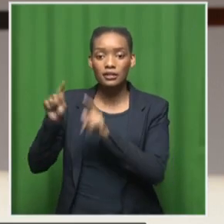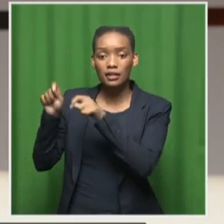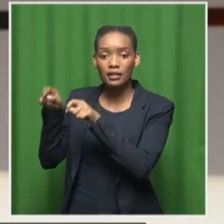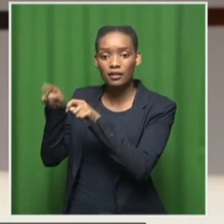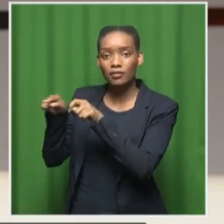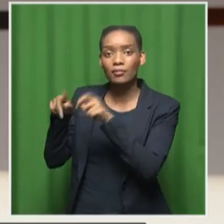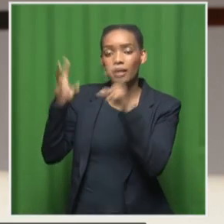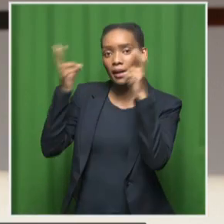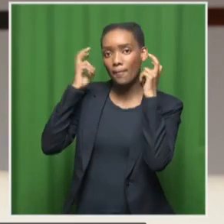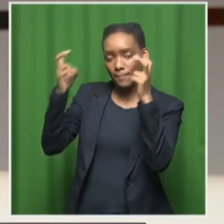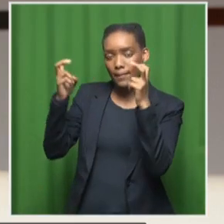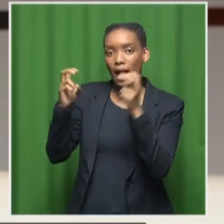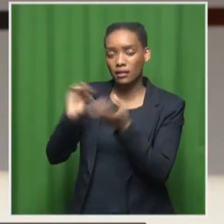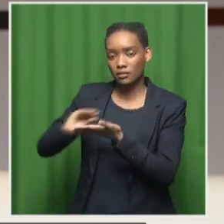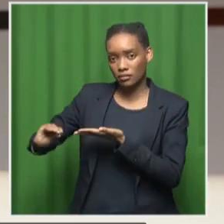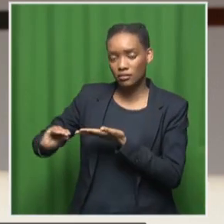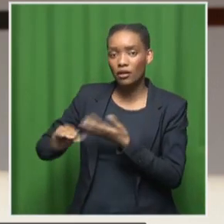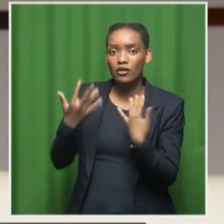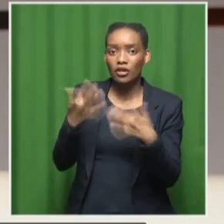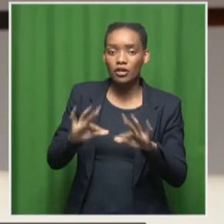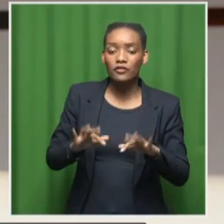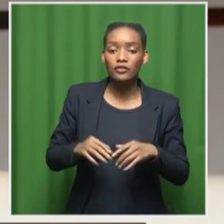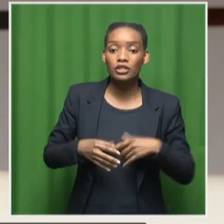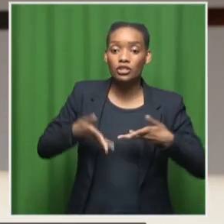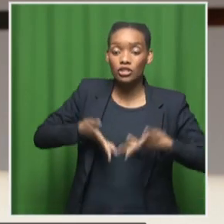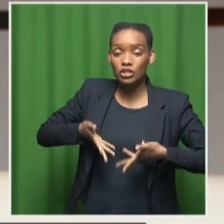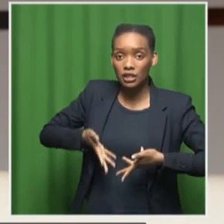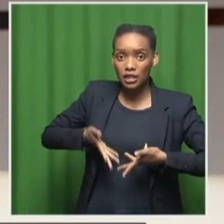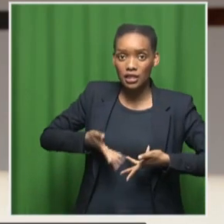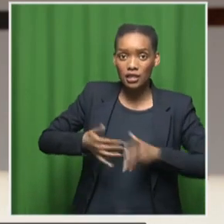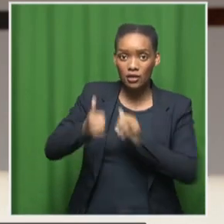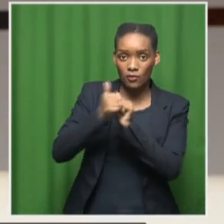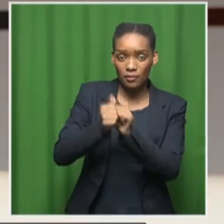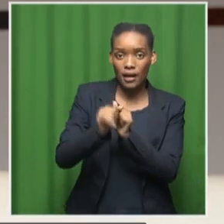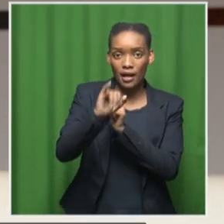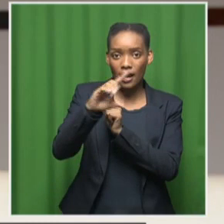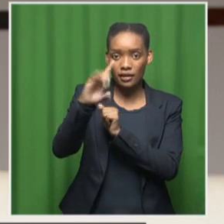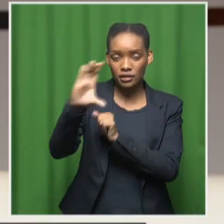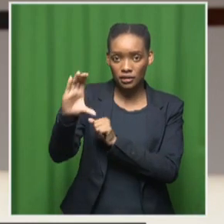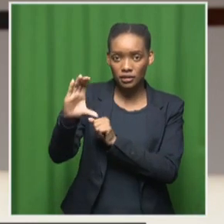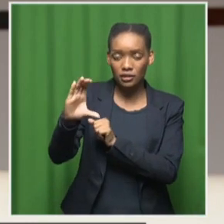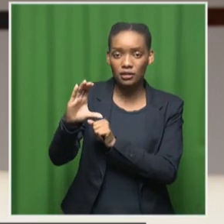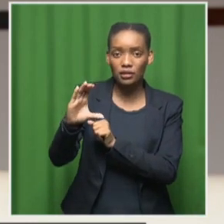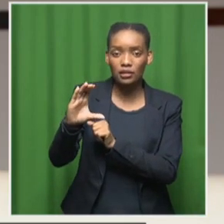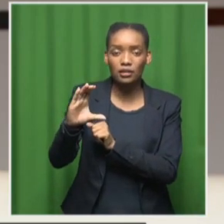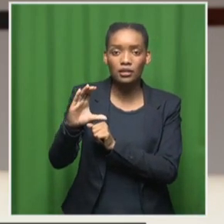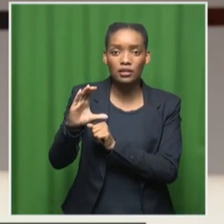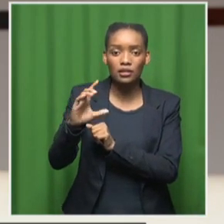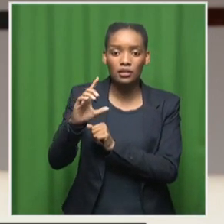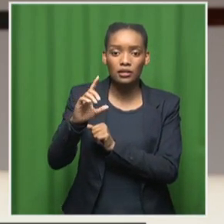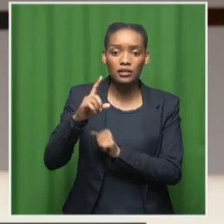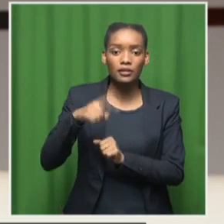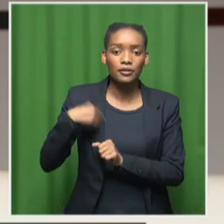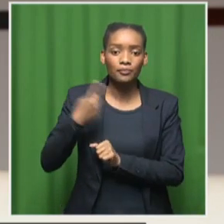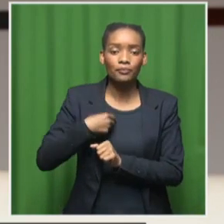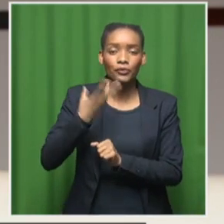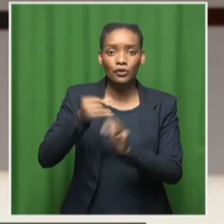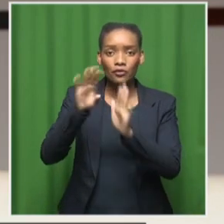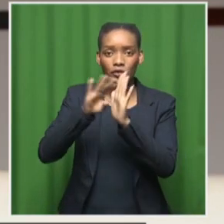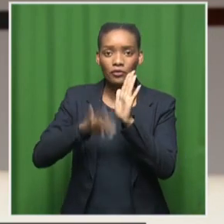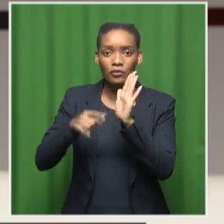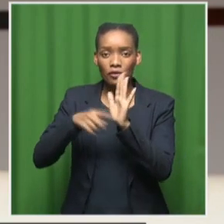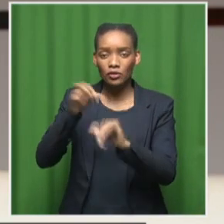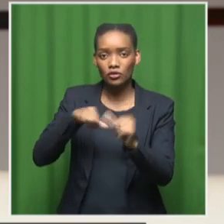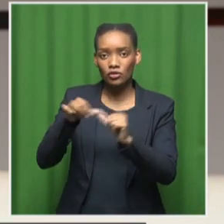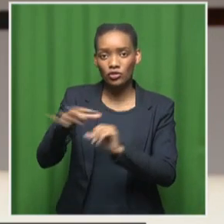bus sponsorship. Okay. Here, we also, we've partnered with the IDC, and we run a program called the Social